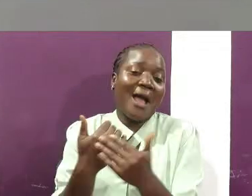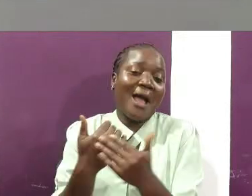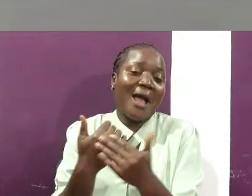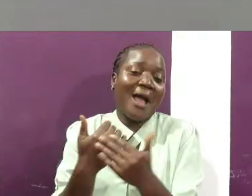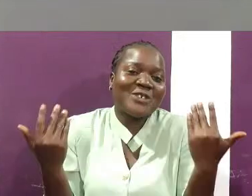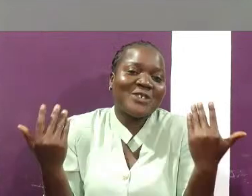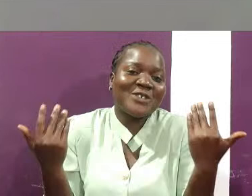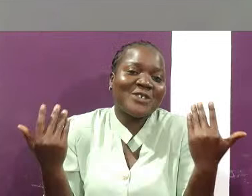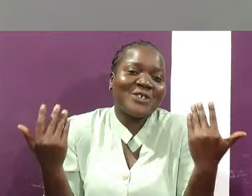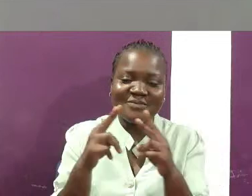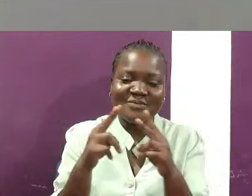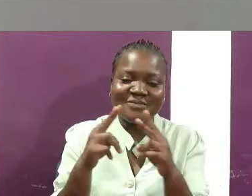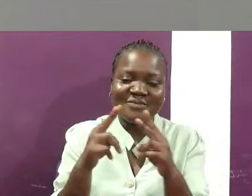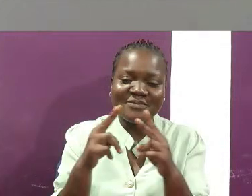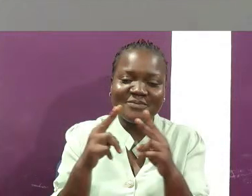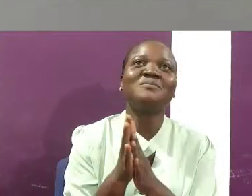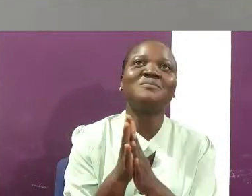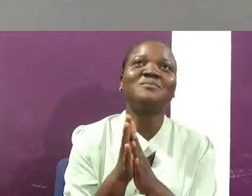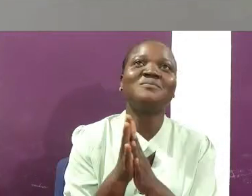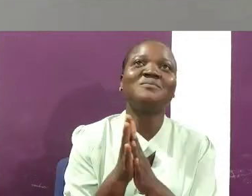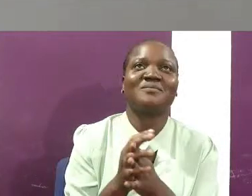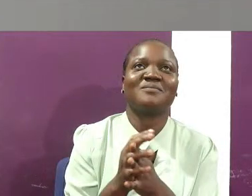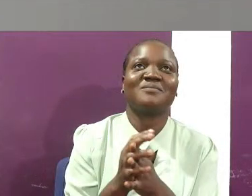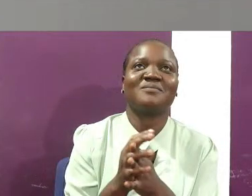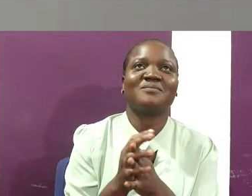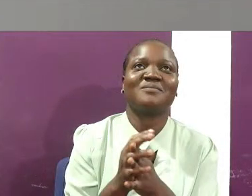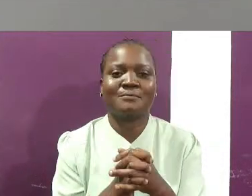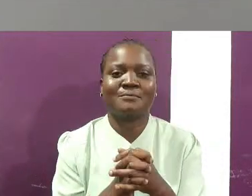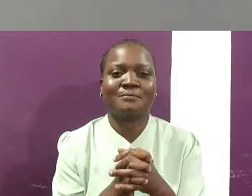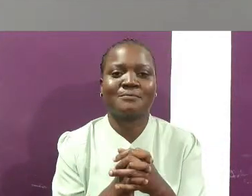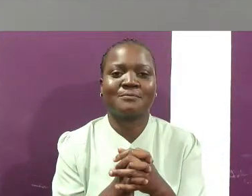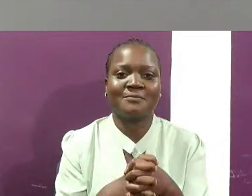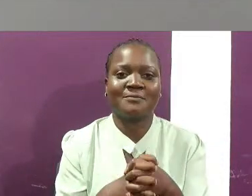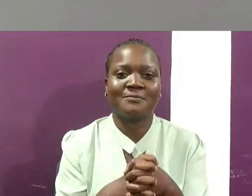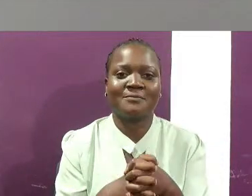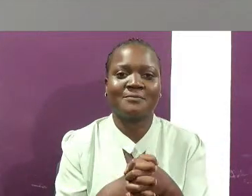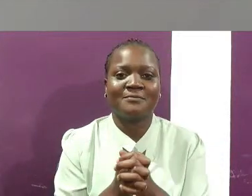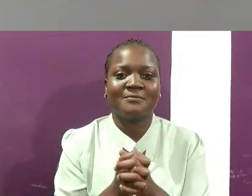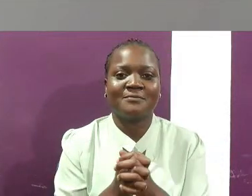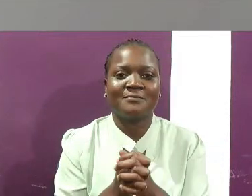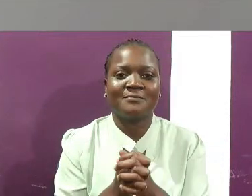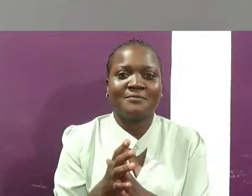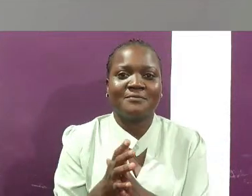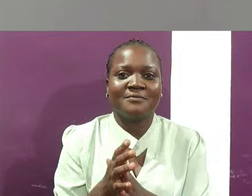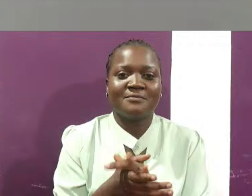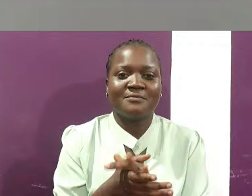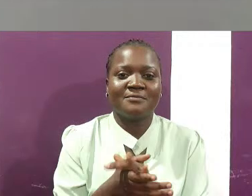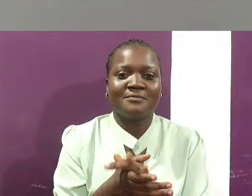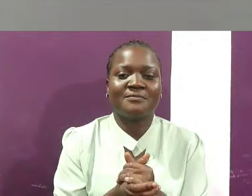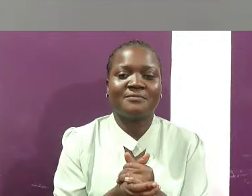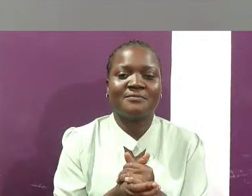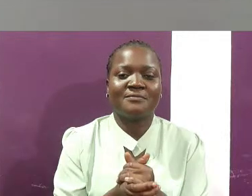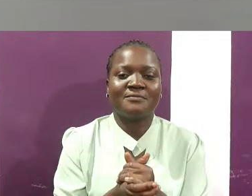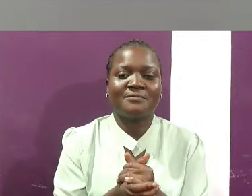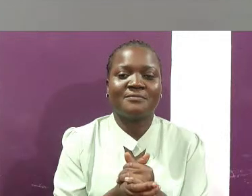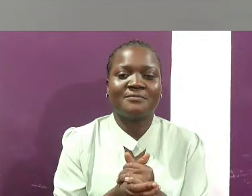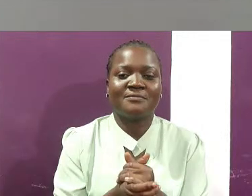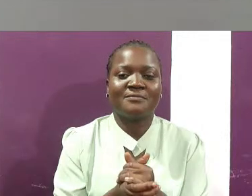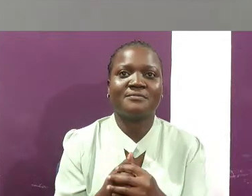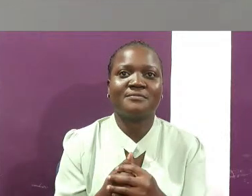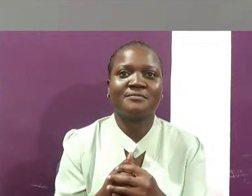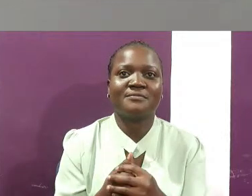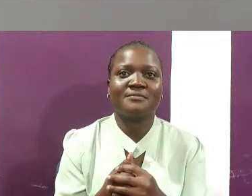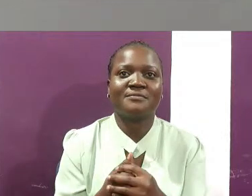Galatia, those churches that were not following the correct law could not call themselves sons of Christ or children